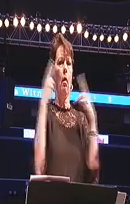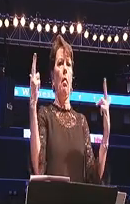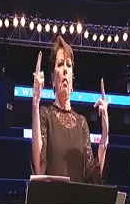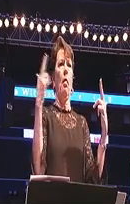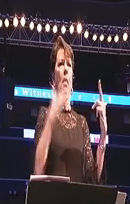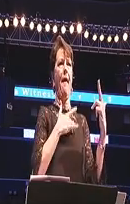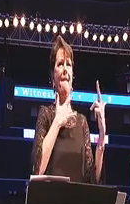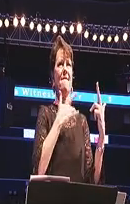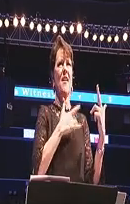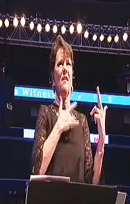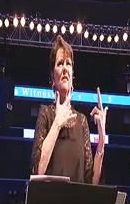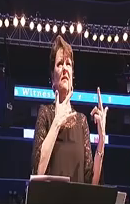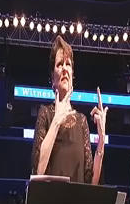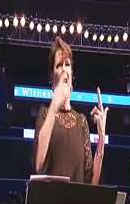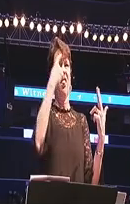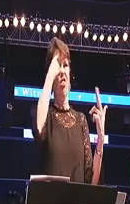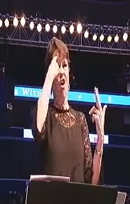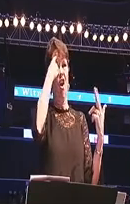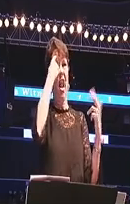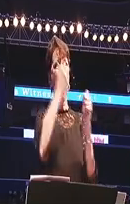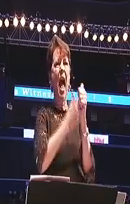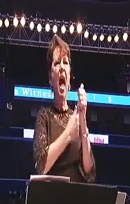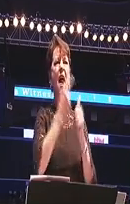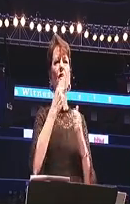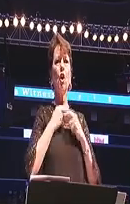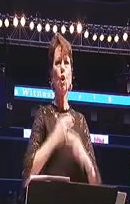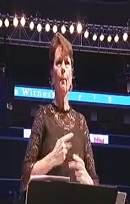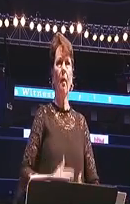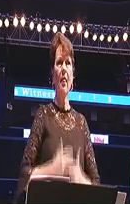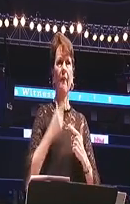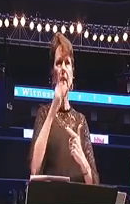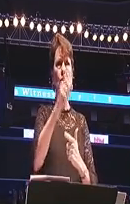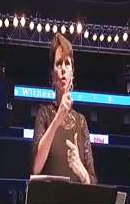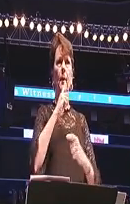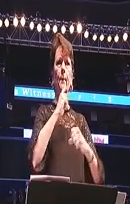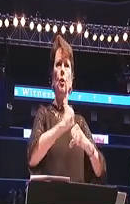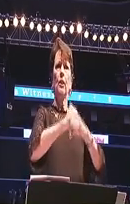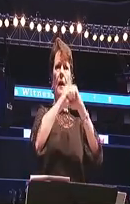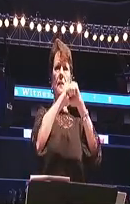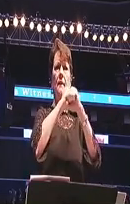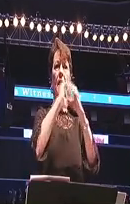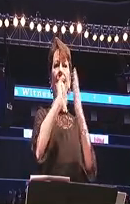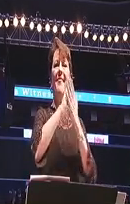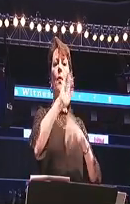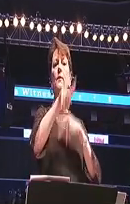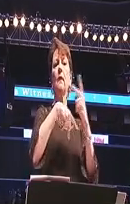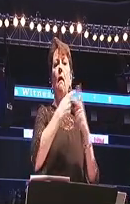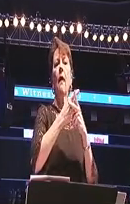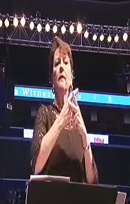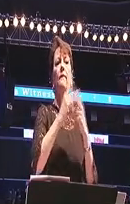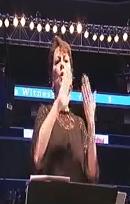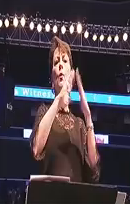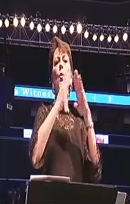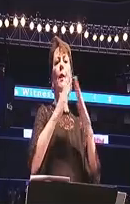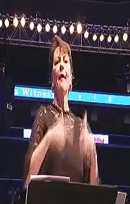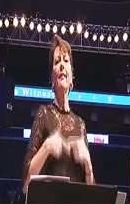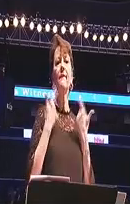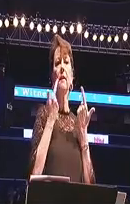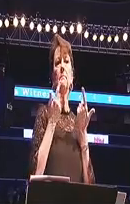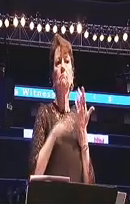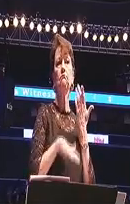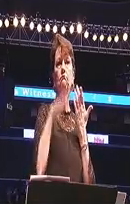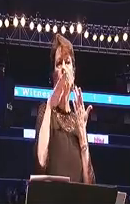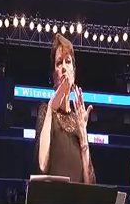thought that every human life should be protected because that was the kind of community I came from. By